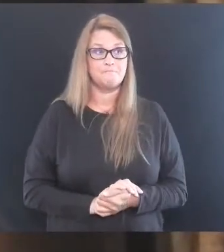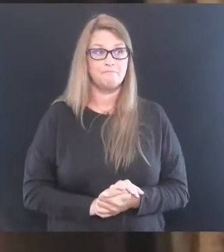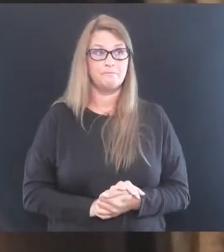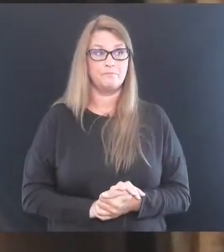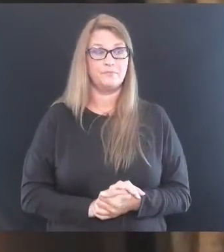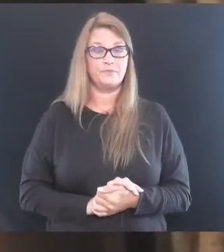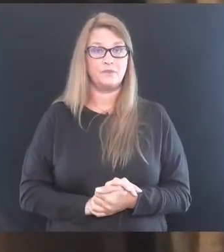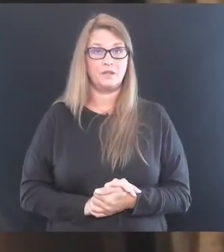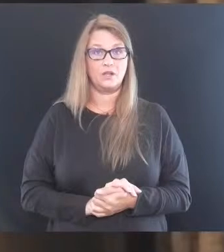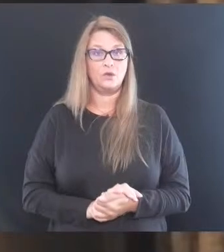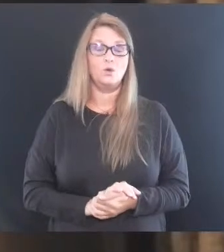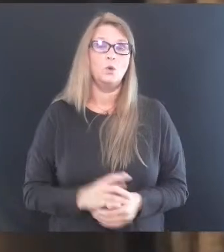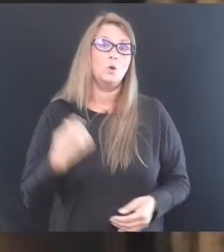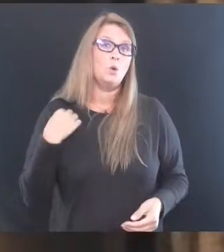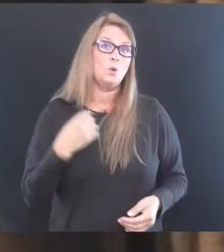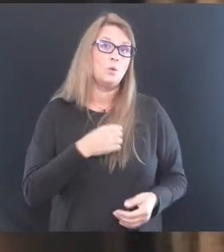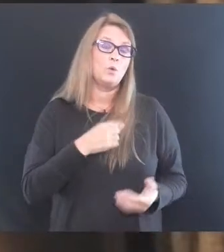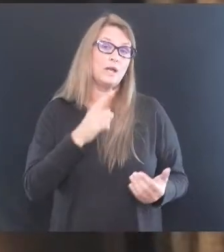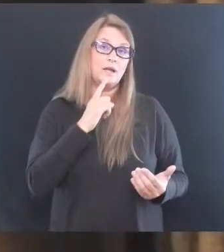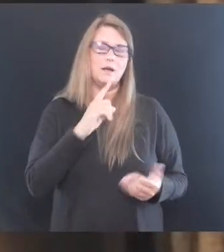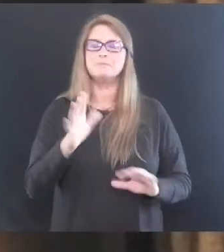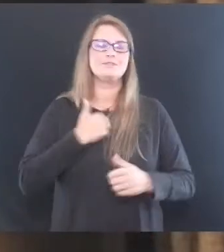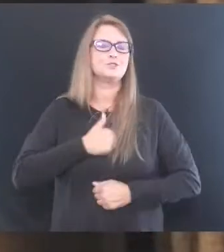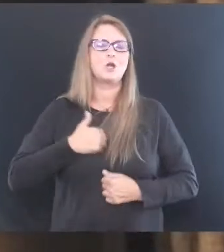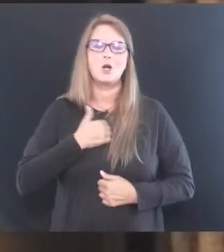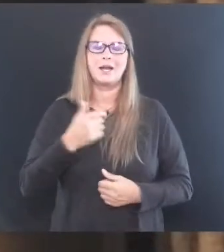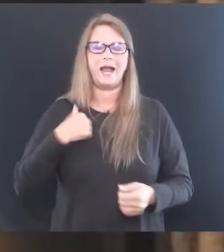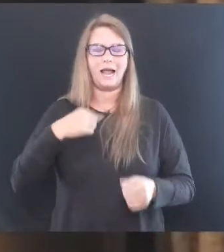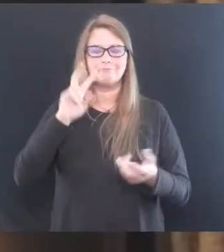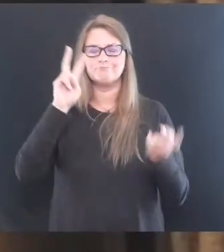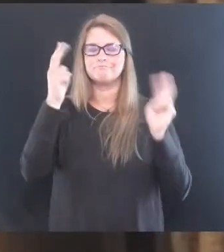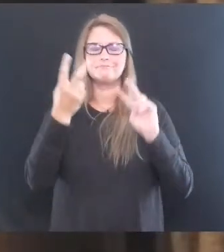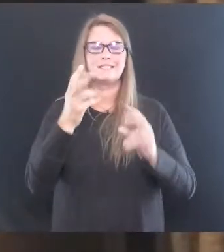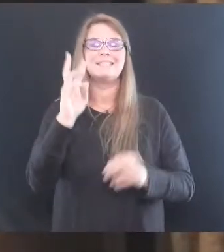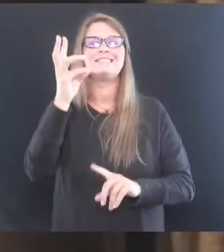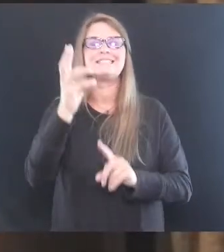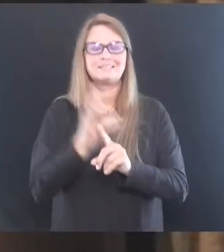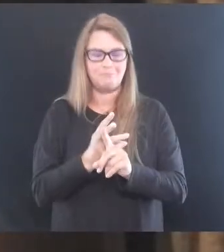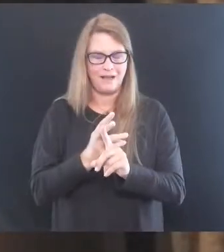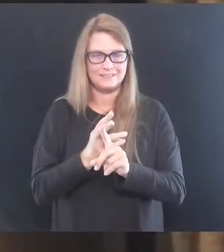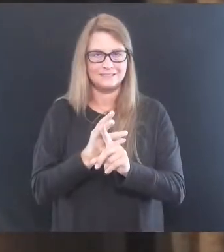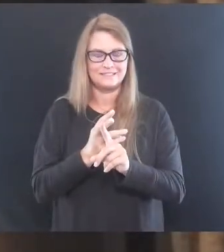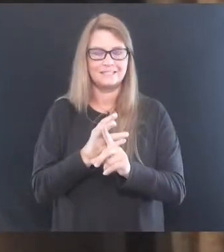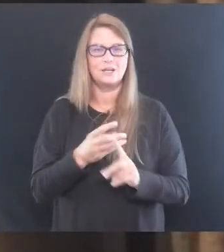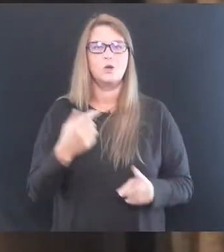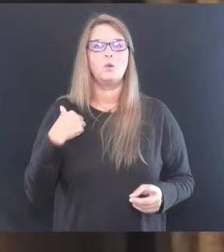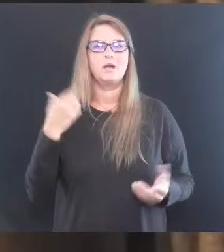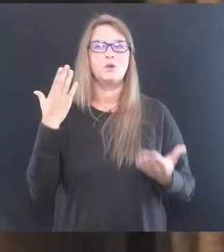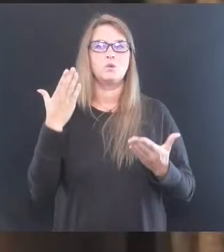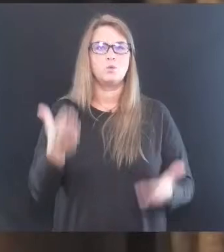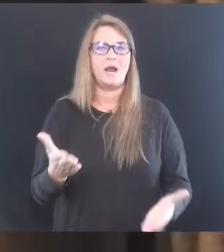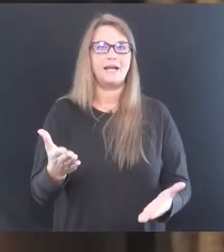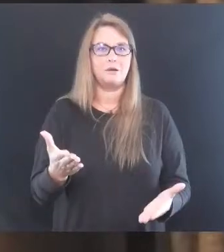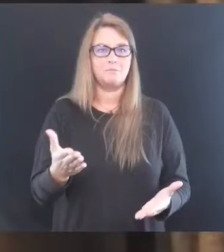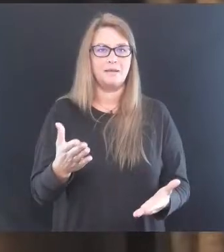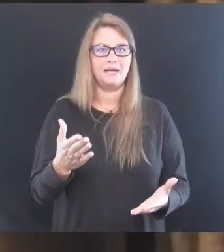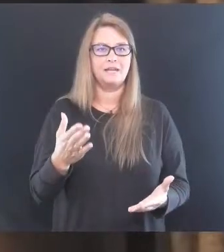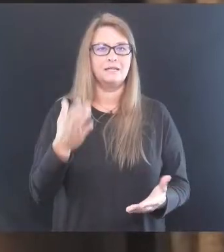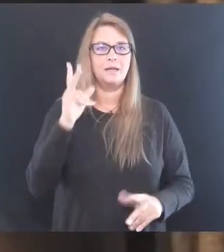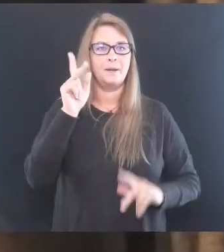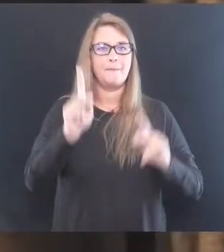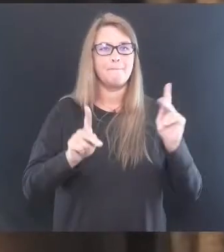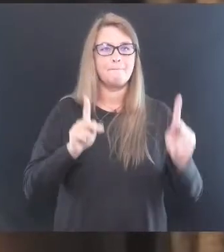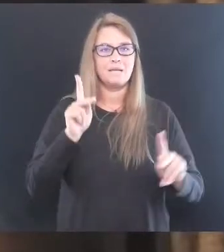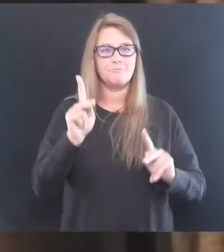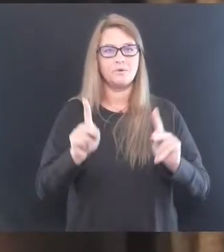So what we would really want to make 6 months, I'm blocking anyway. What we would recommend for people to do